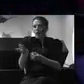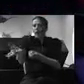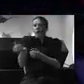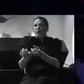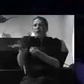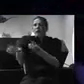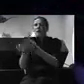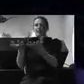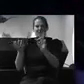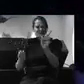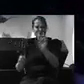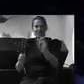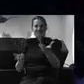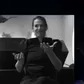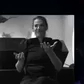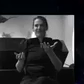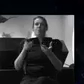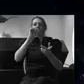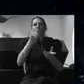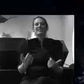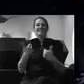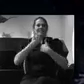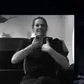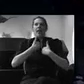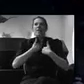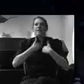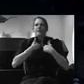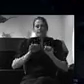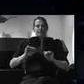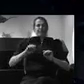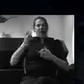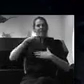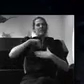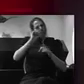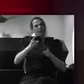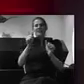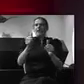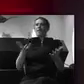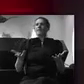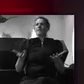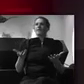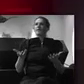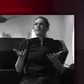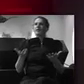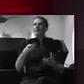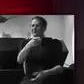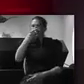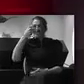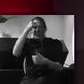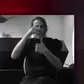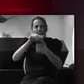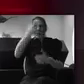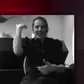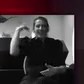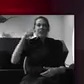Remember, it was not mommy's plaster that healed that wound on your knee when you were falling off your bike. My slogan is, let